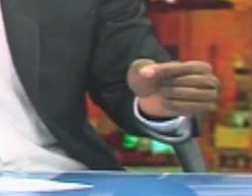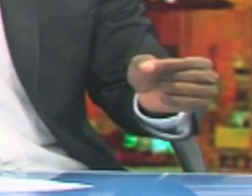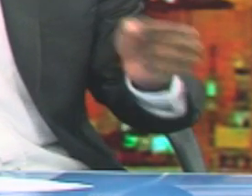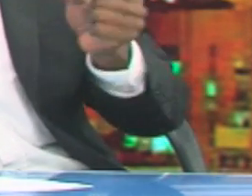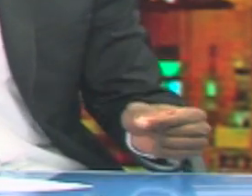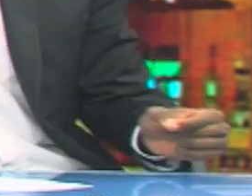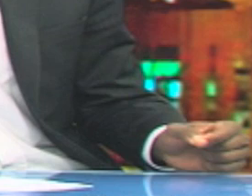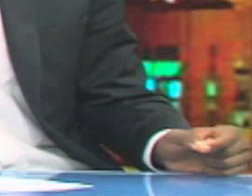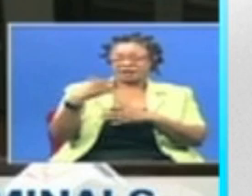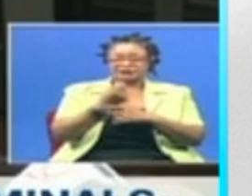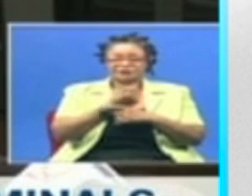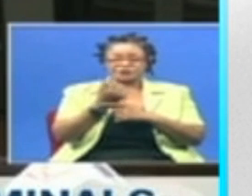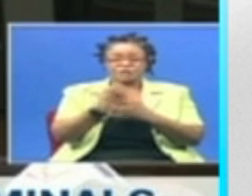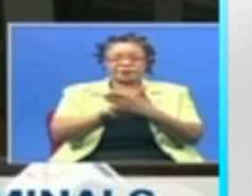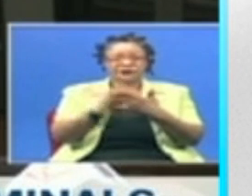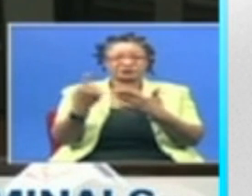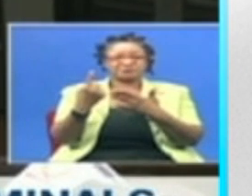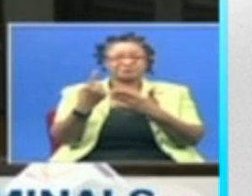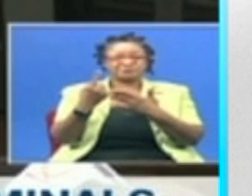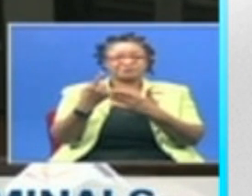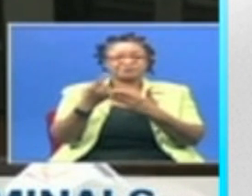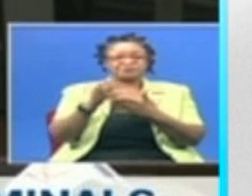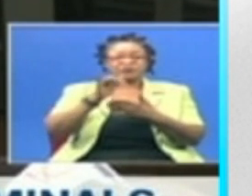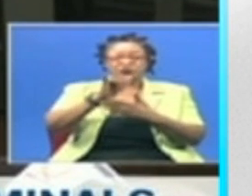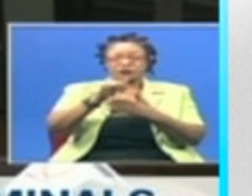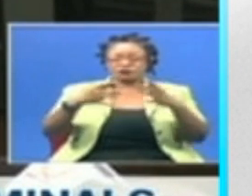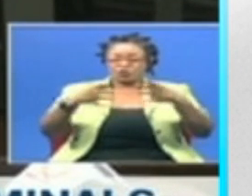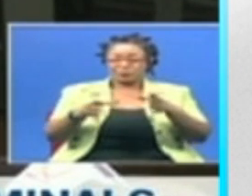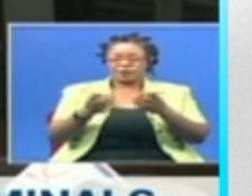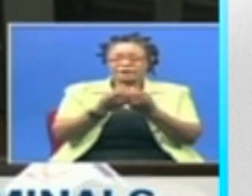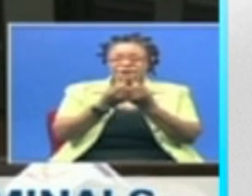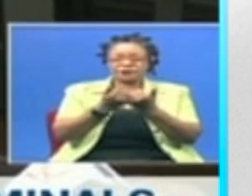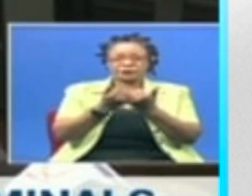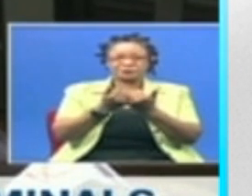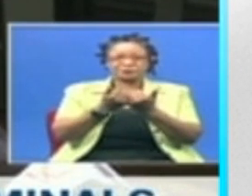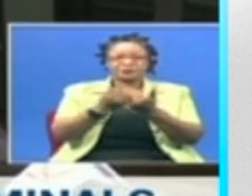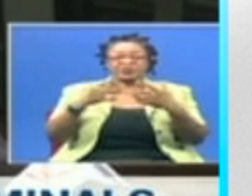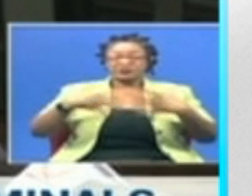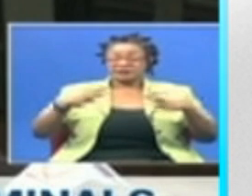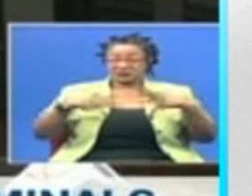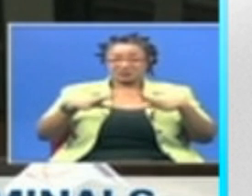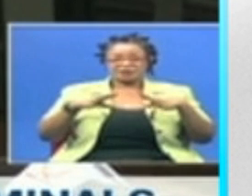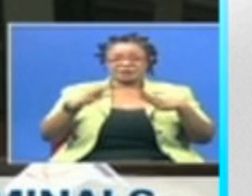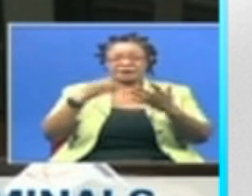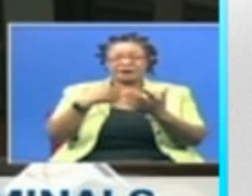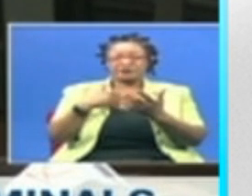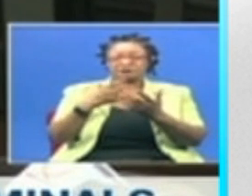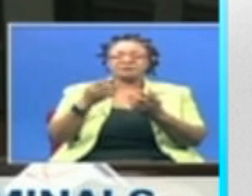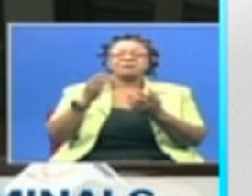to focus on his soft voice. These marauding gangs of few citizens have dared the government of the Republic of